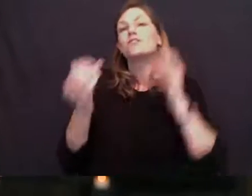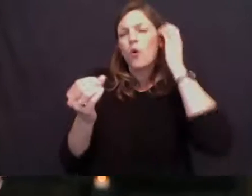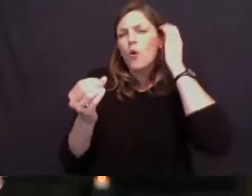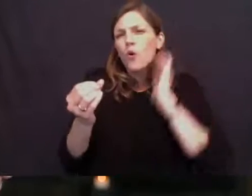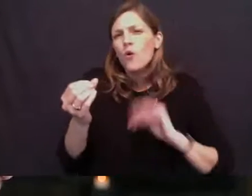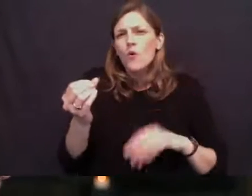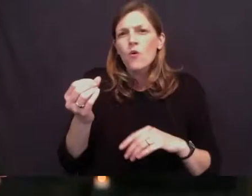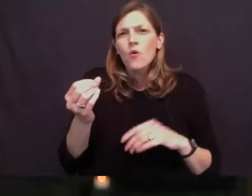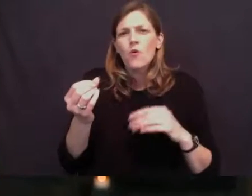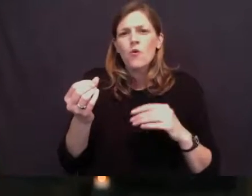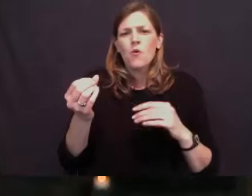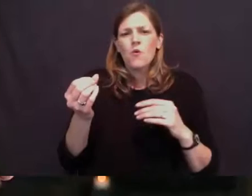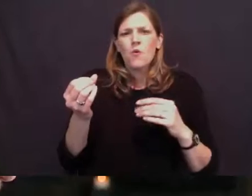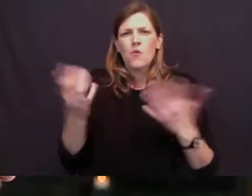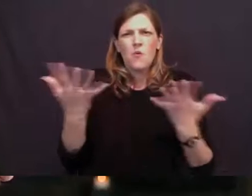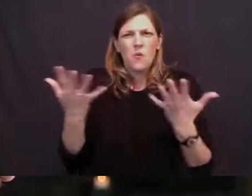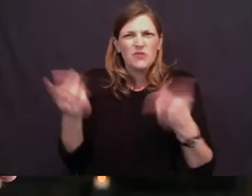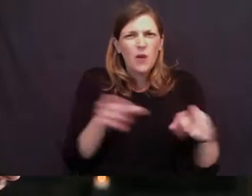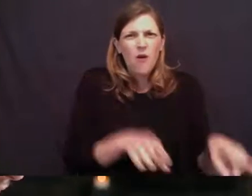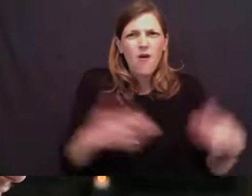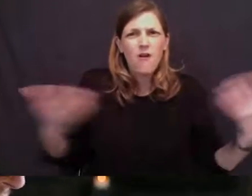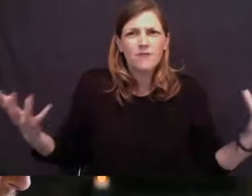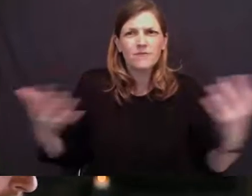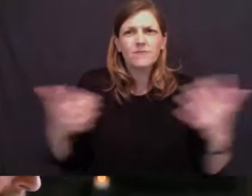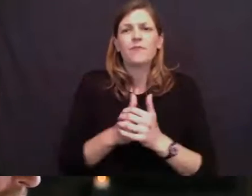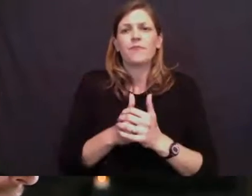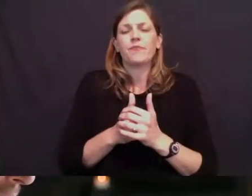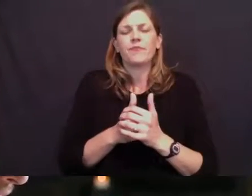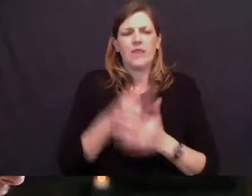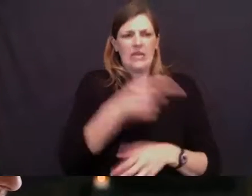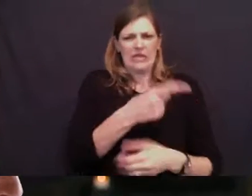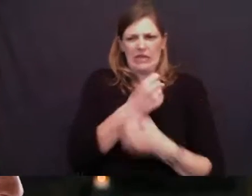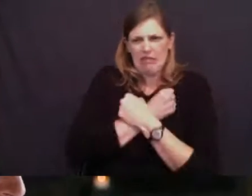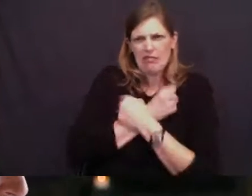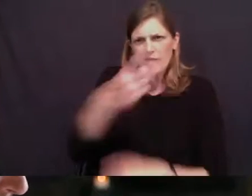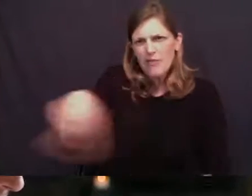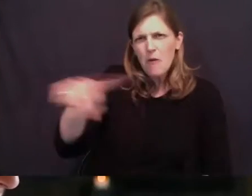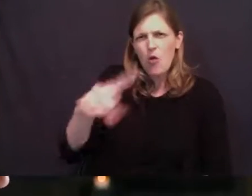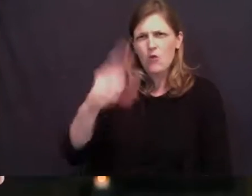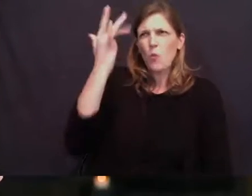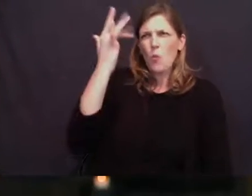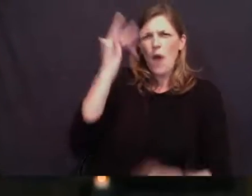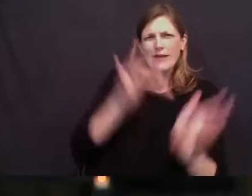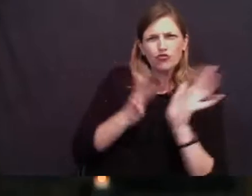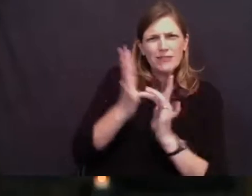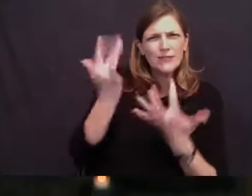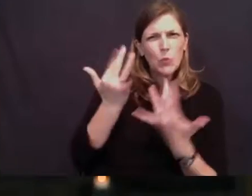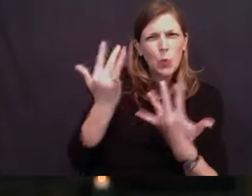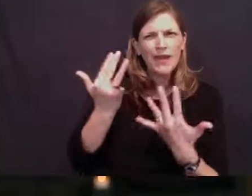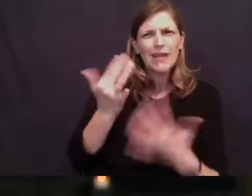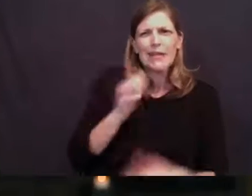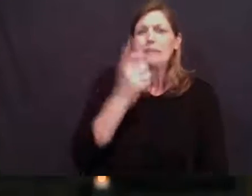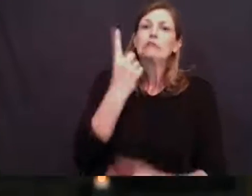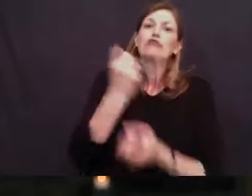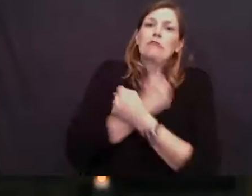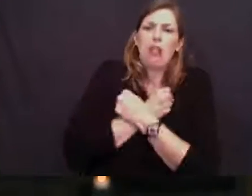is going on? Like, so, like, he loved them all. So why is he waiting? Like, so he didn't just, like, love Mary,